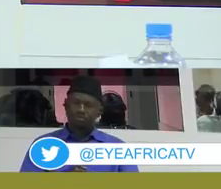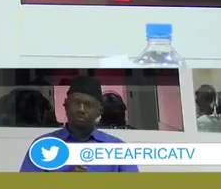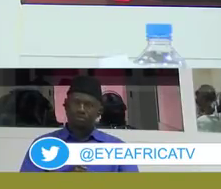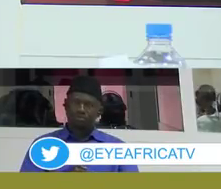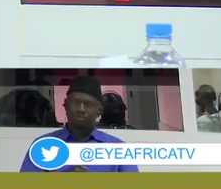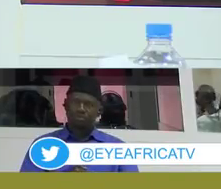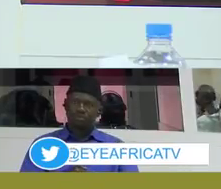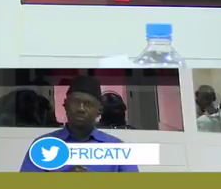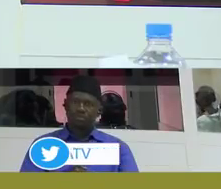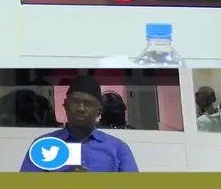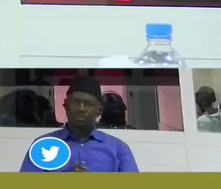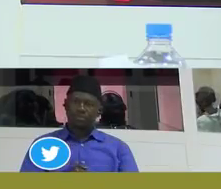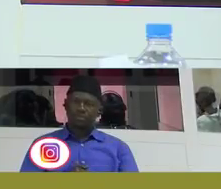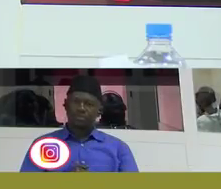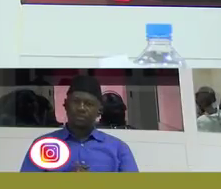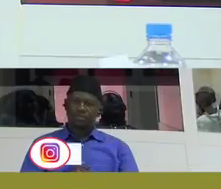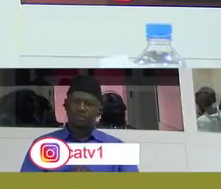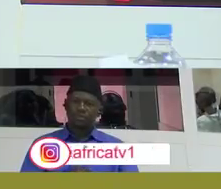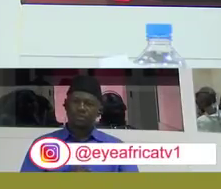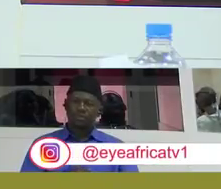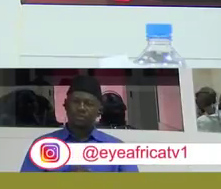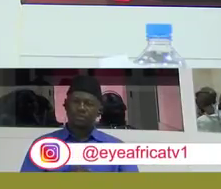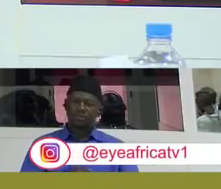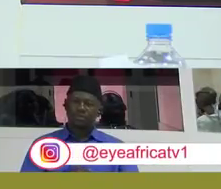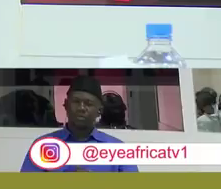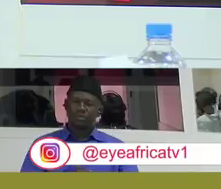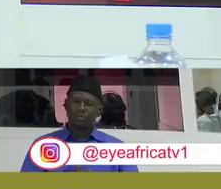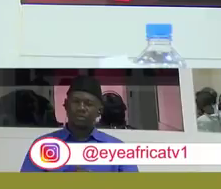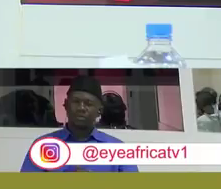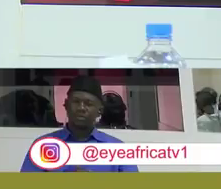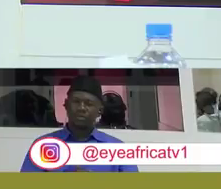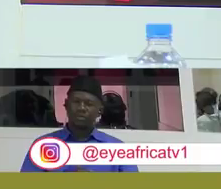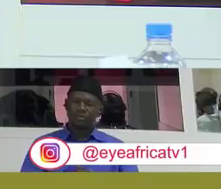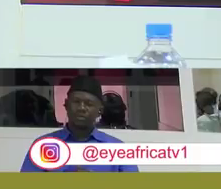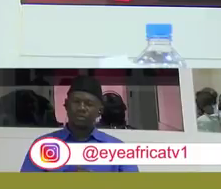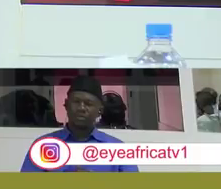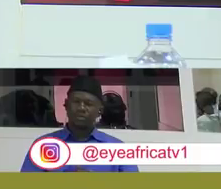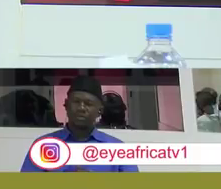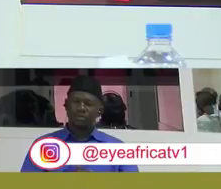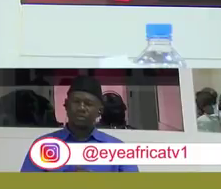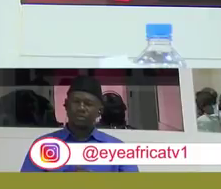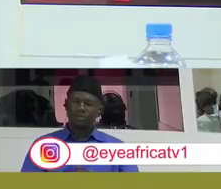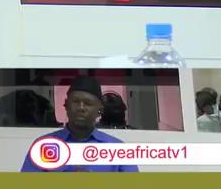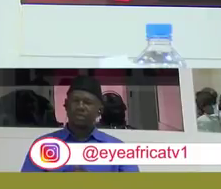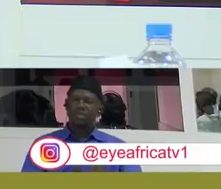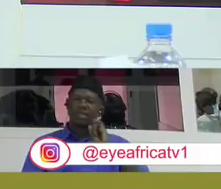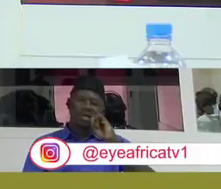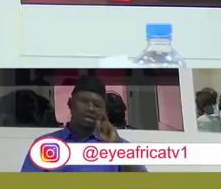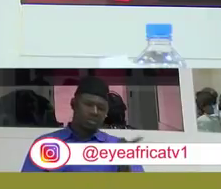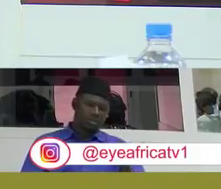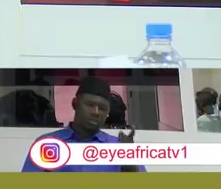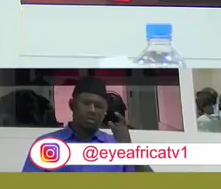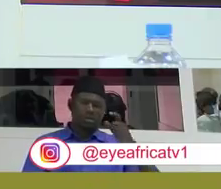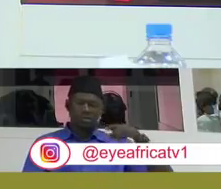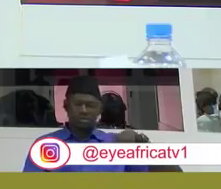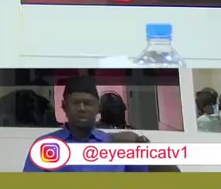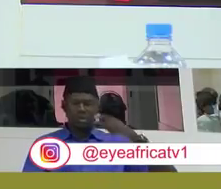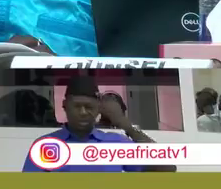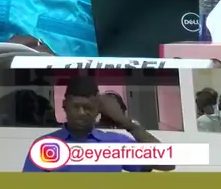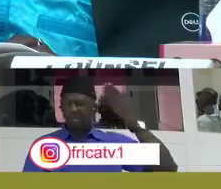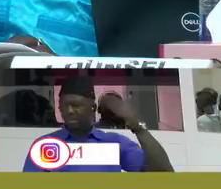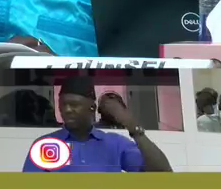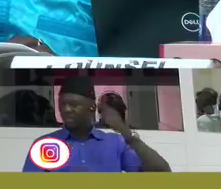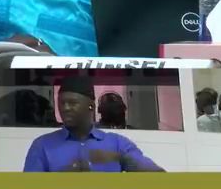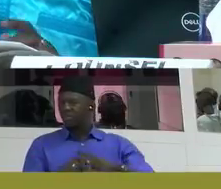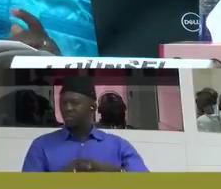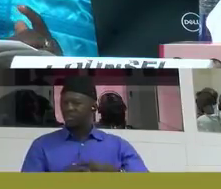Is it possible? Well, the IGP at that time is easily identifiable, I